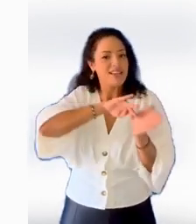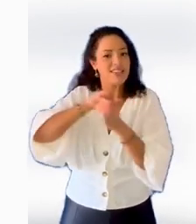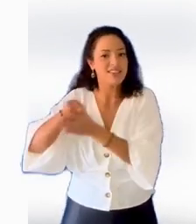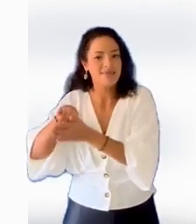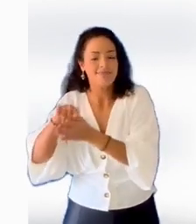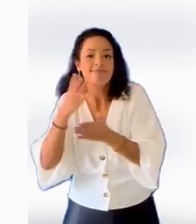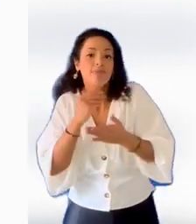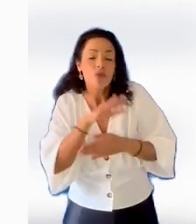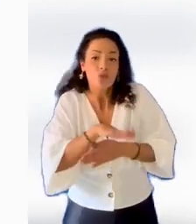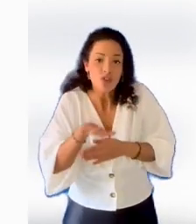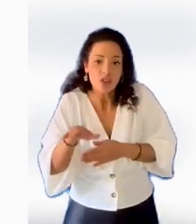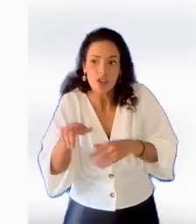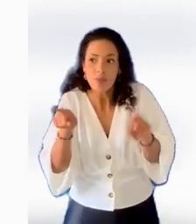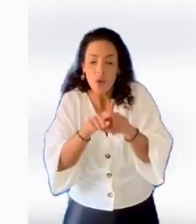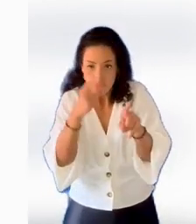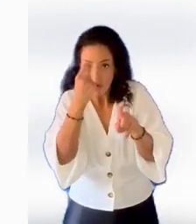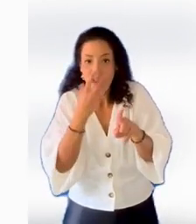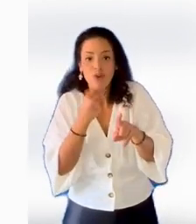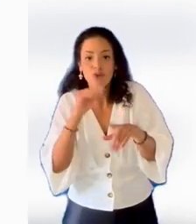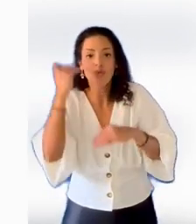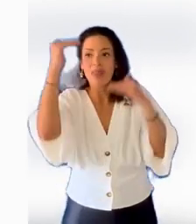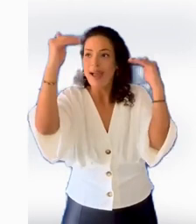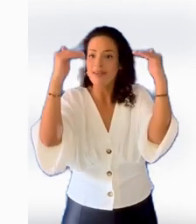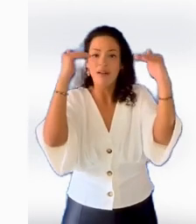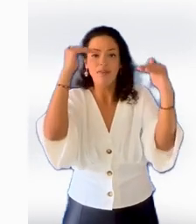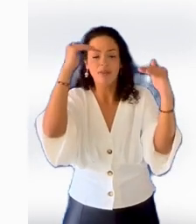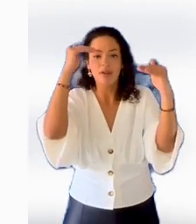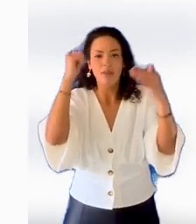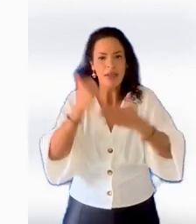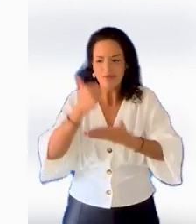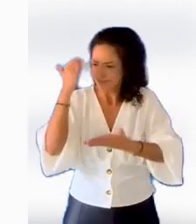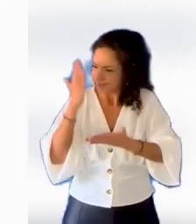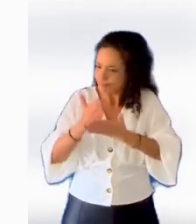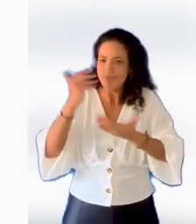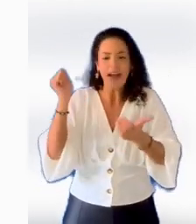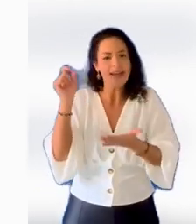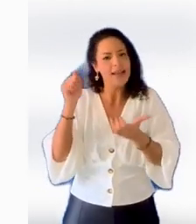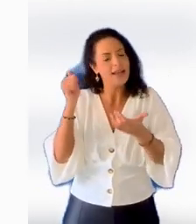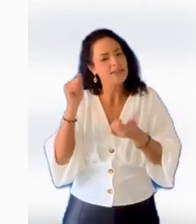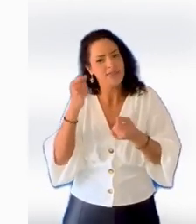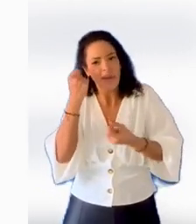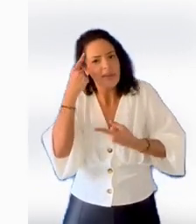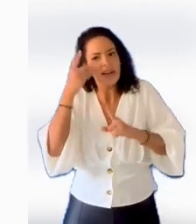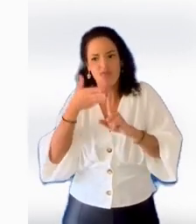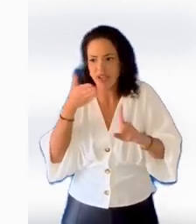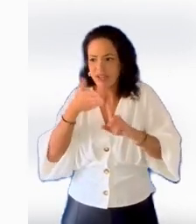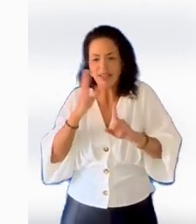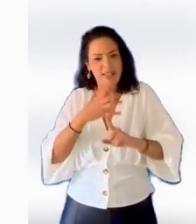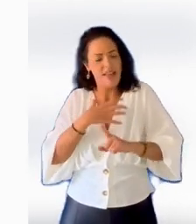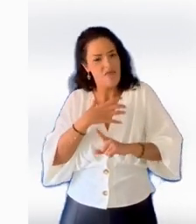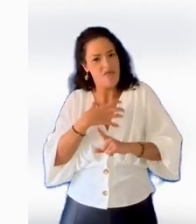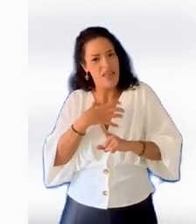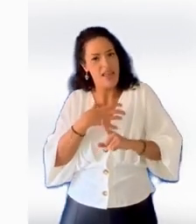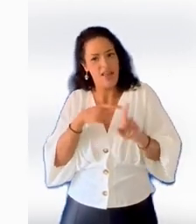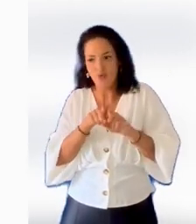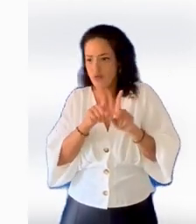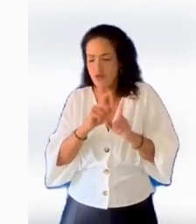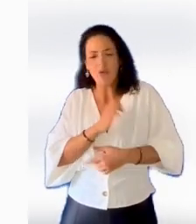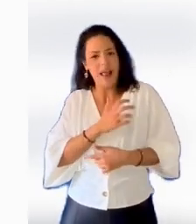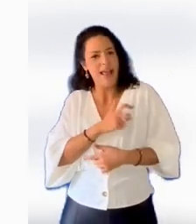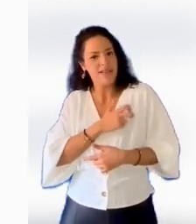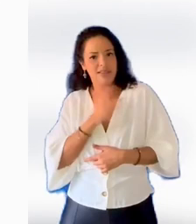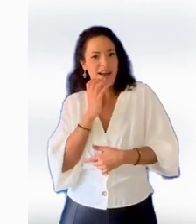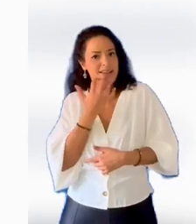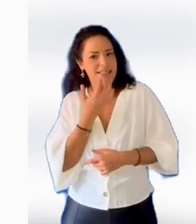with children, they can also work well with adults as a way of validating and recognising their fears and anxieties, essentially allowing them to feel that they have been